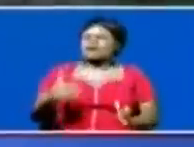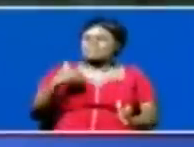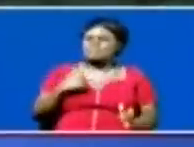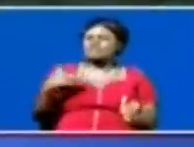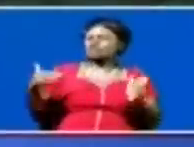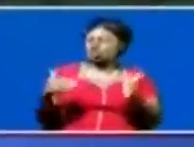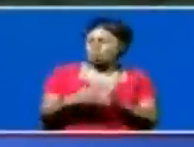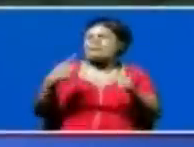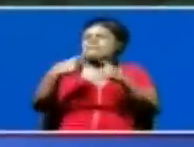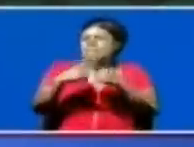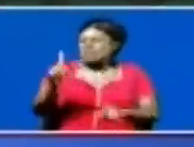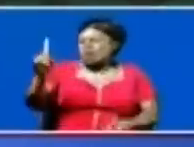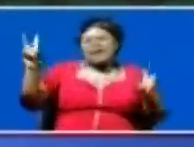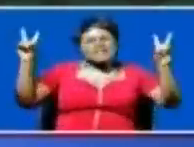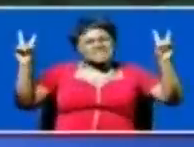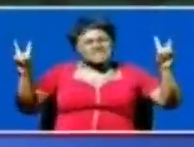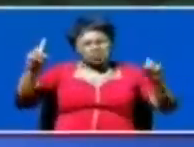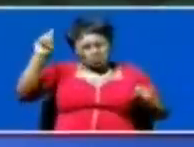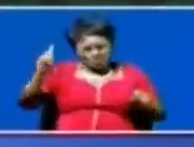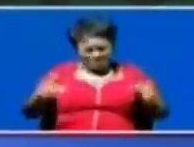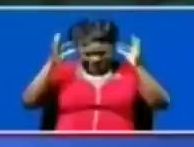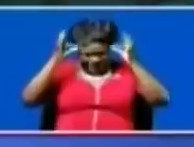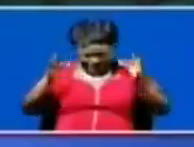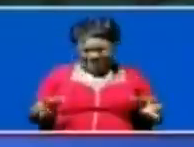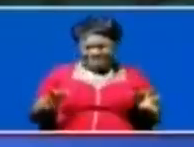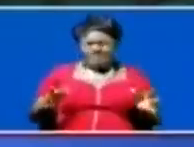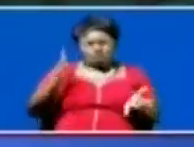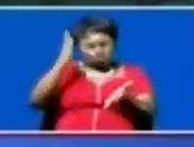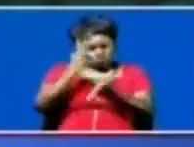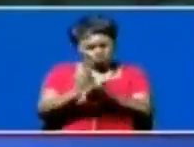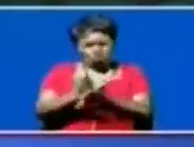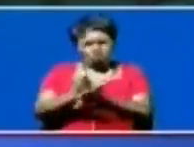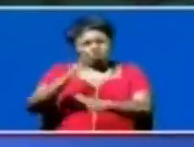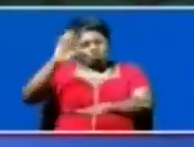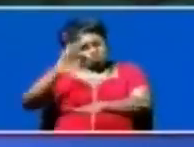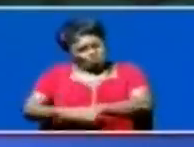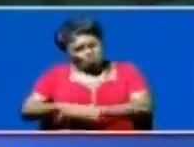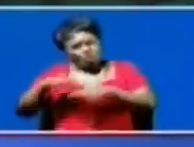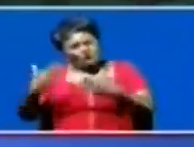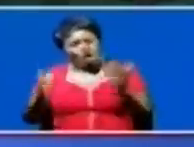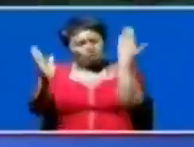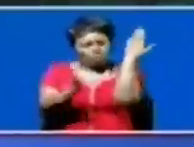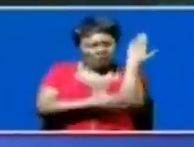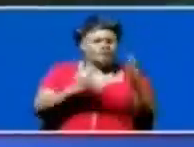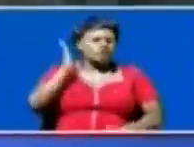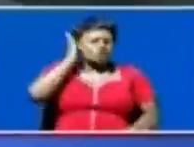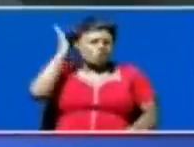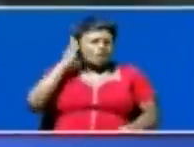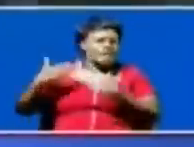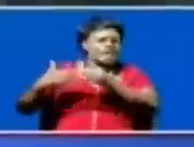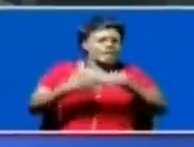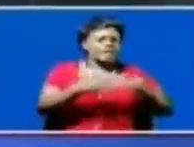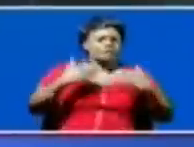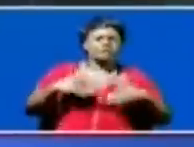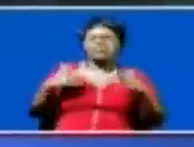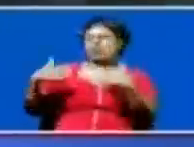the rest, but that one issue, you need to decide whether it was, first of all, in order for Duale to leave his people, no, Honorable